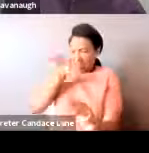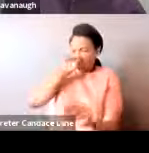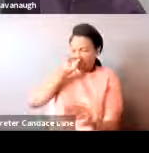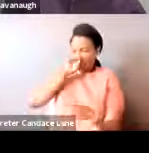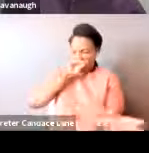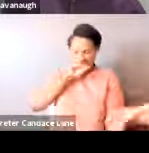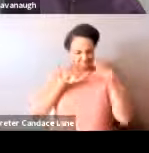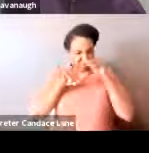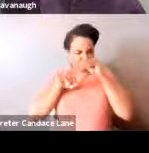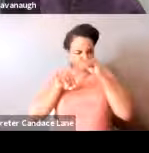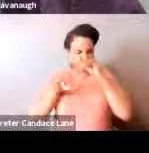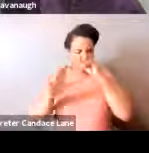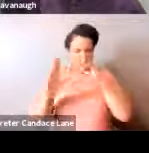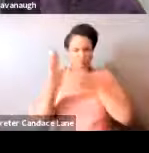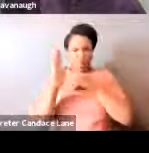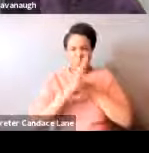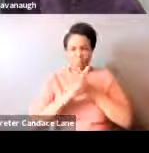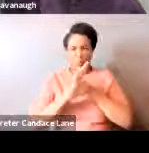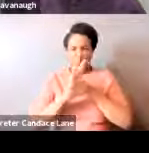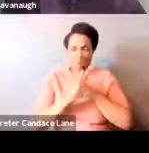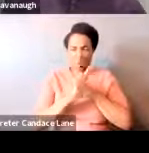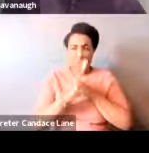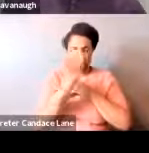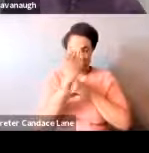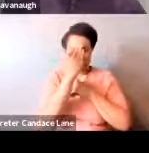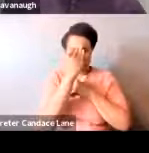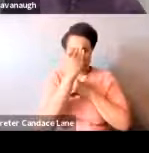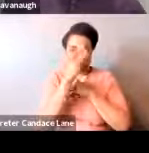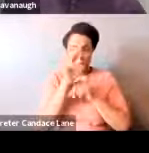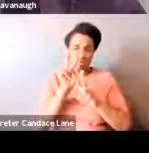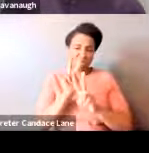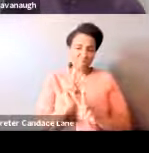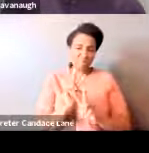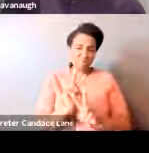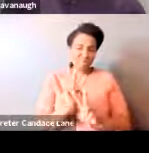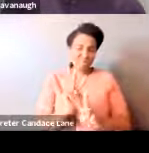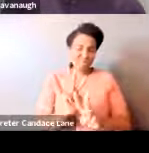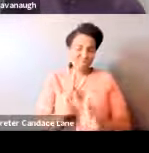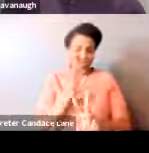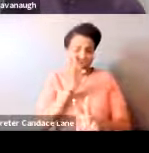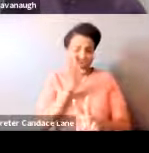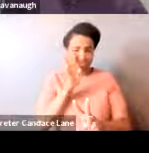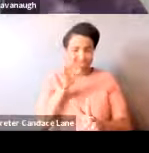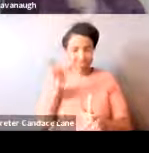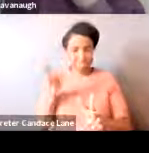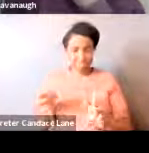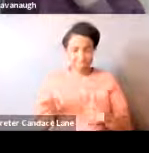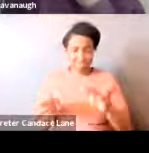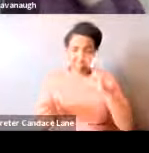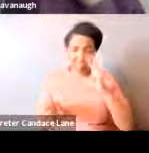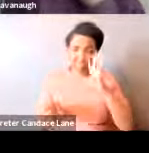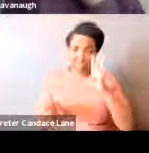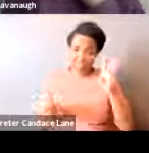done, you will know you're at a funeral parlor and tears are